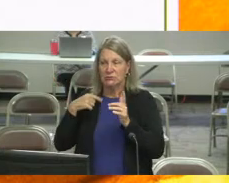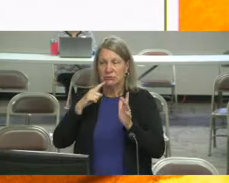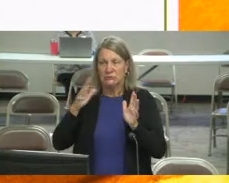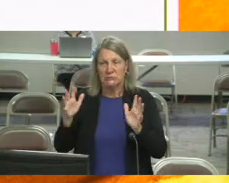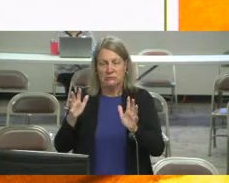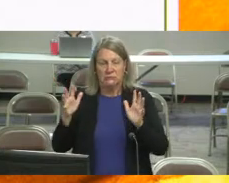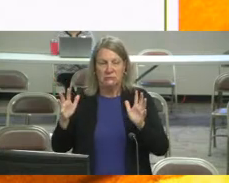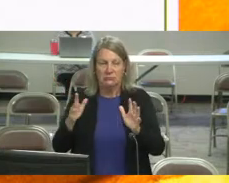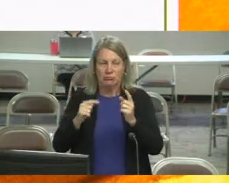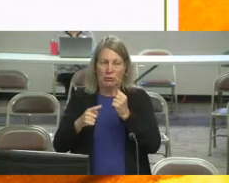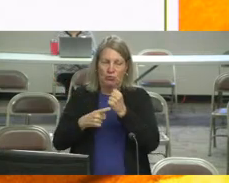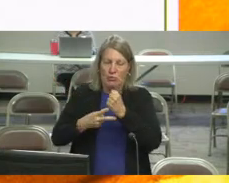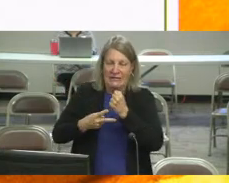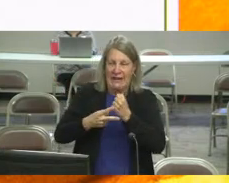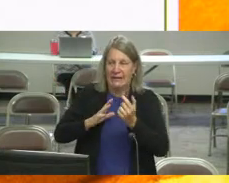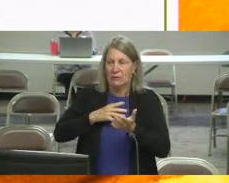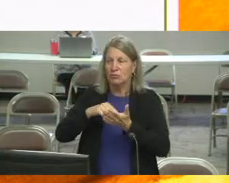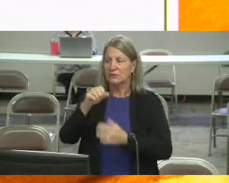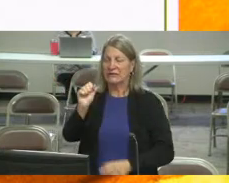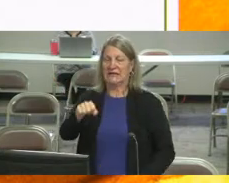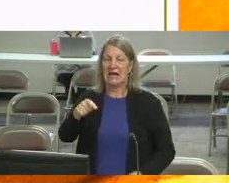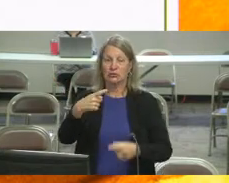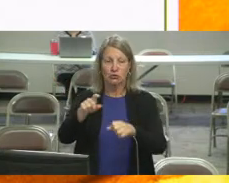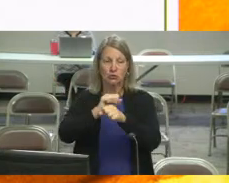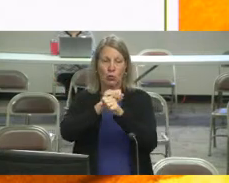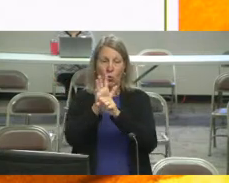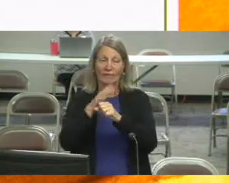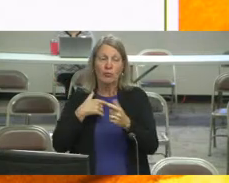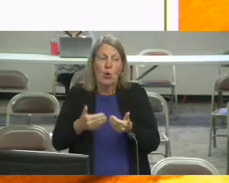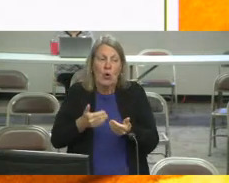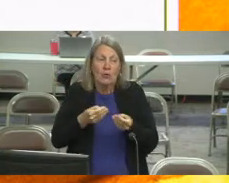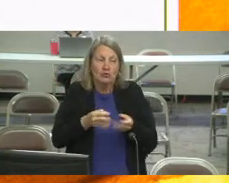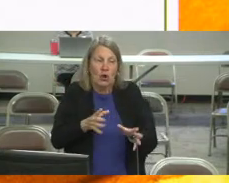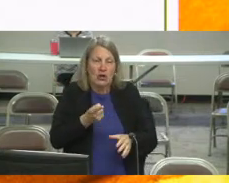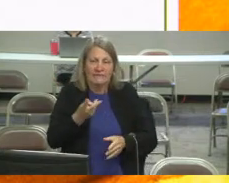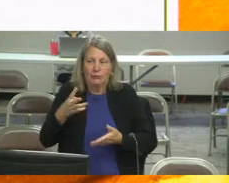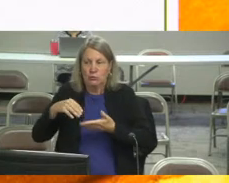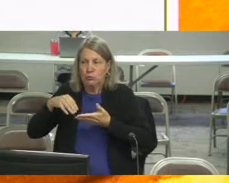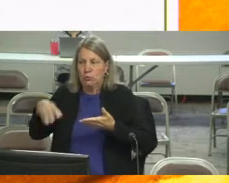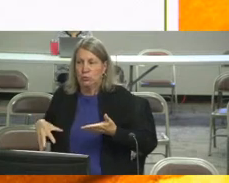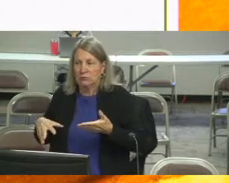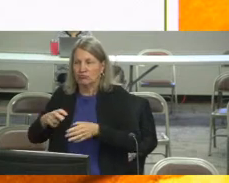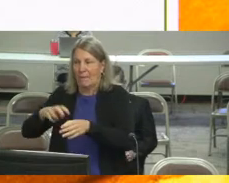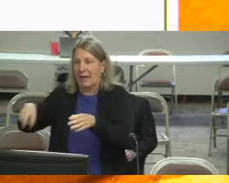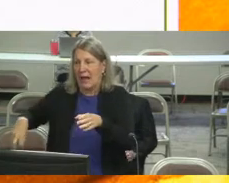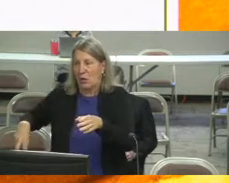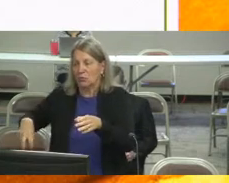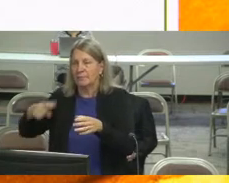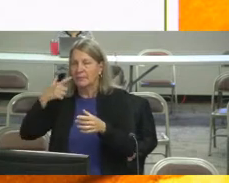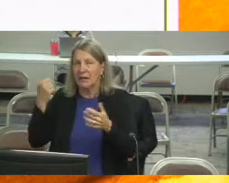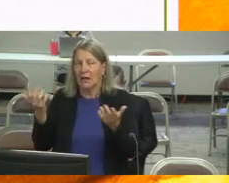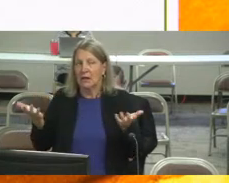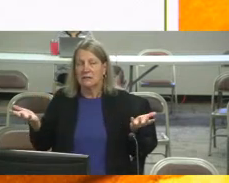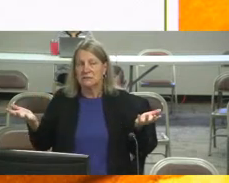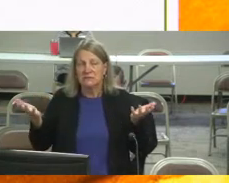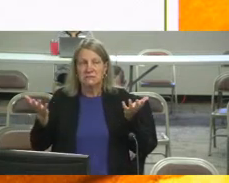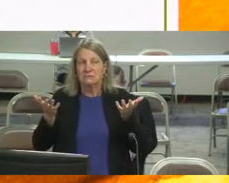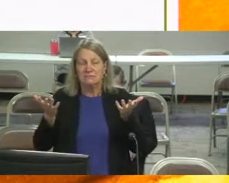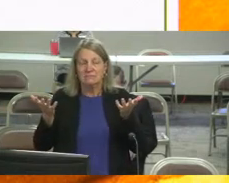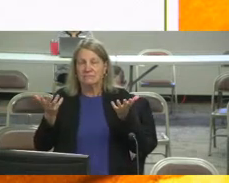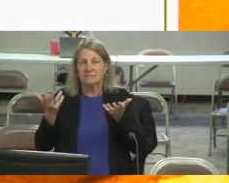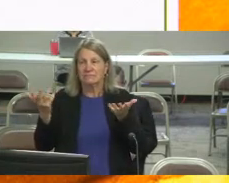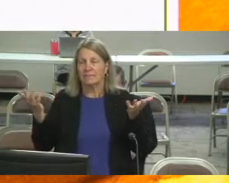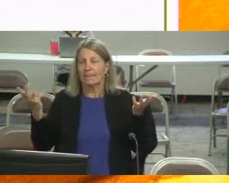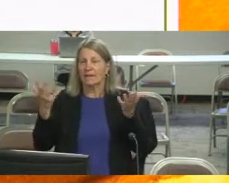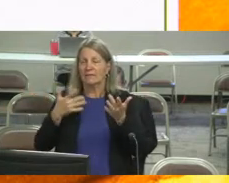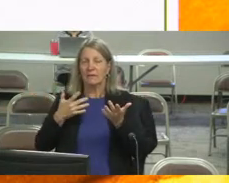job and so we really push our students we really work through retention during covid we almost lost a